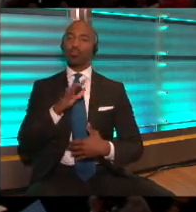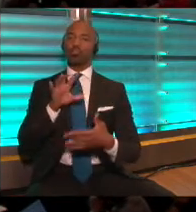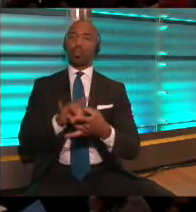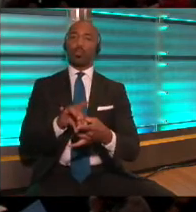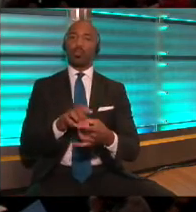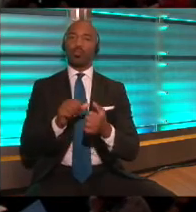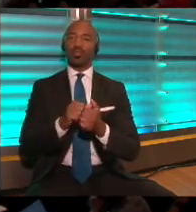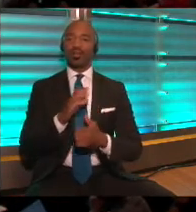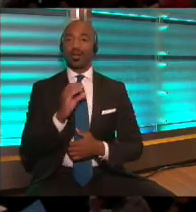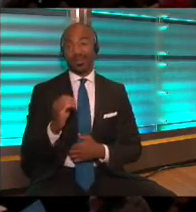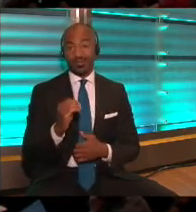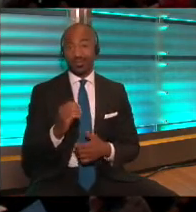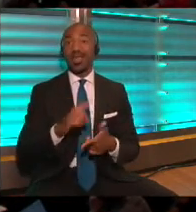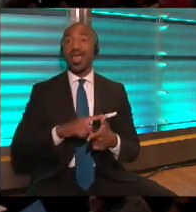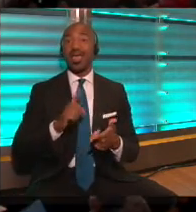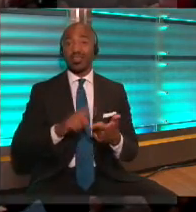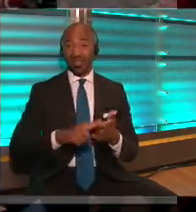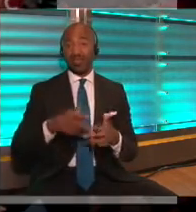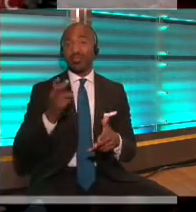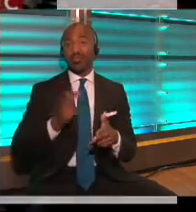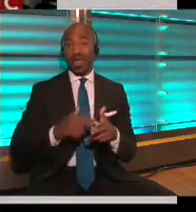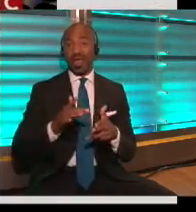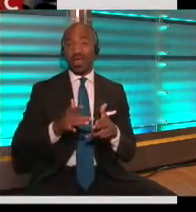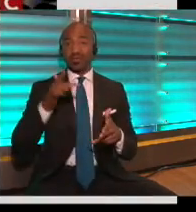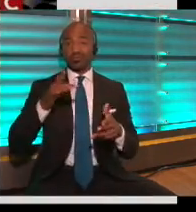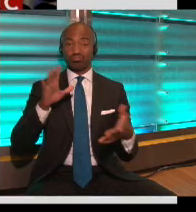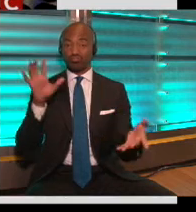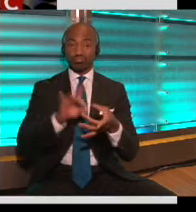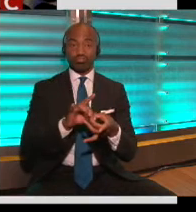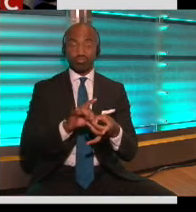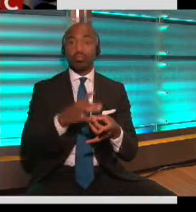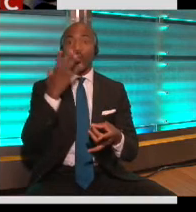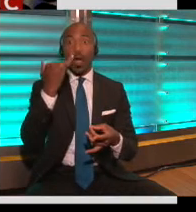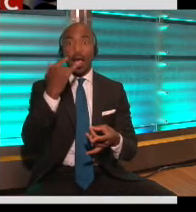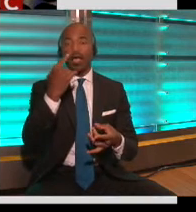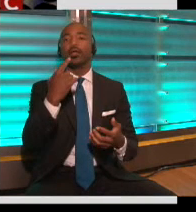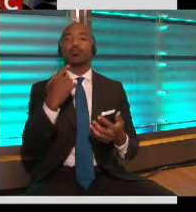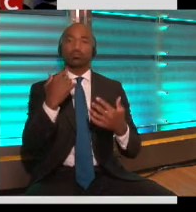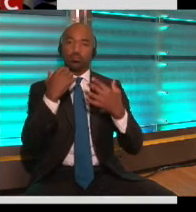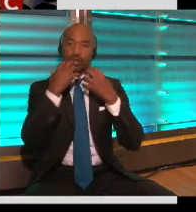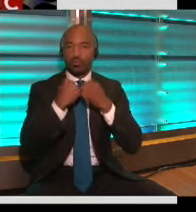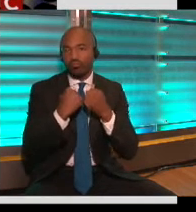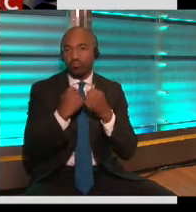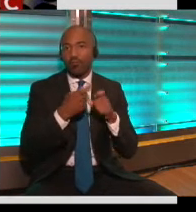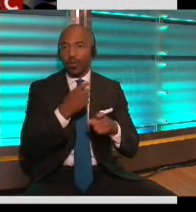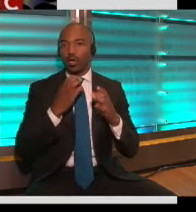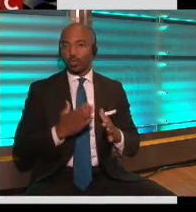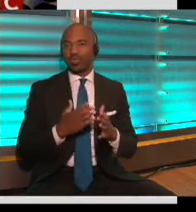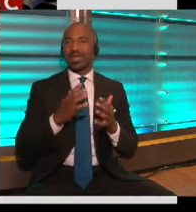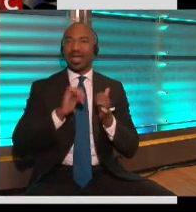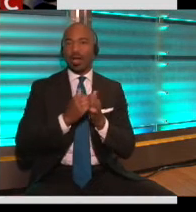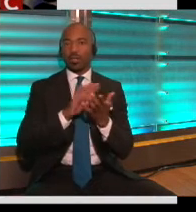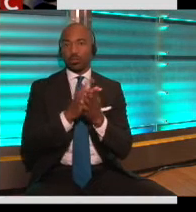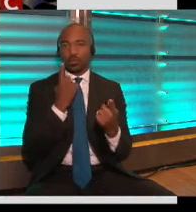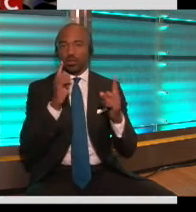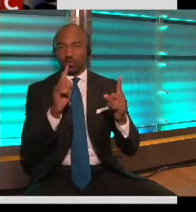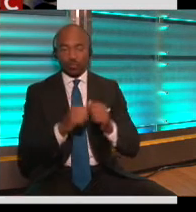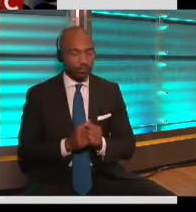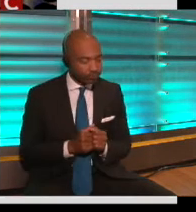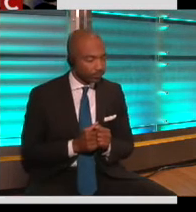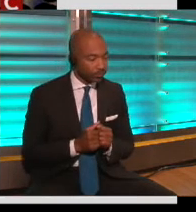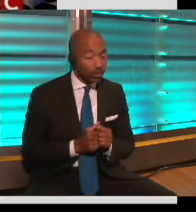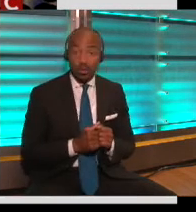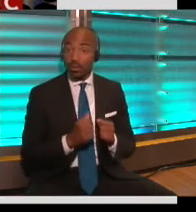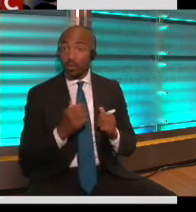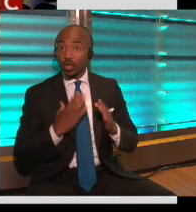companies and long-term brands with companies that they care about. Another way we communicate with our customers and connect with them is